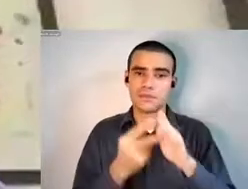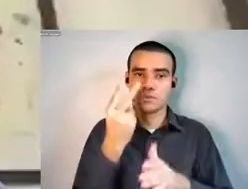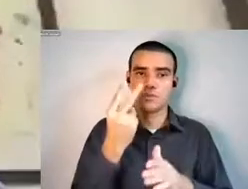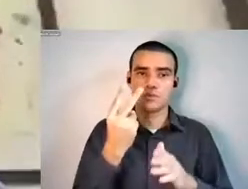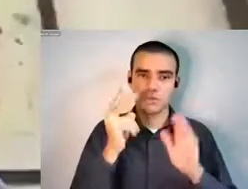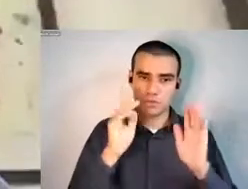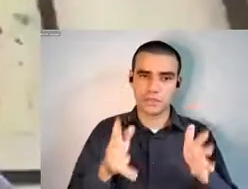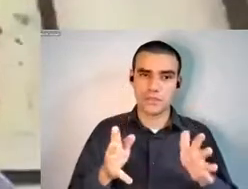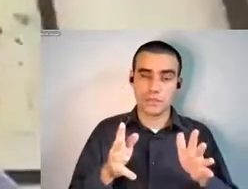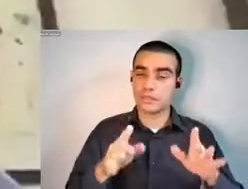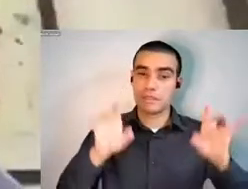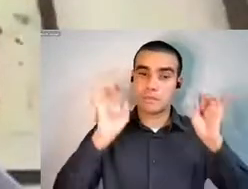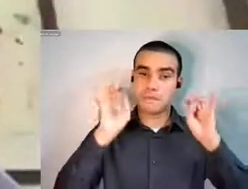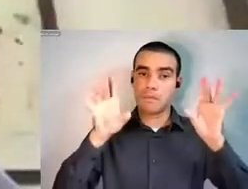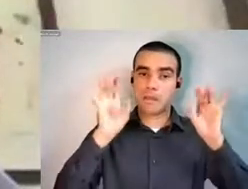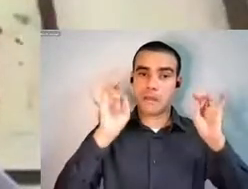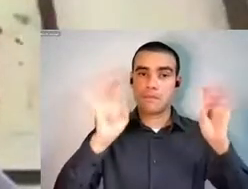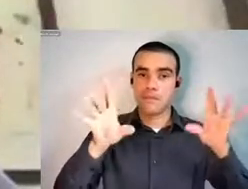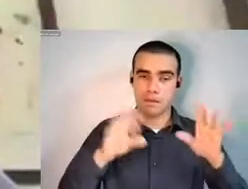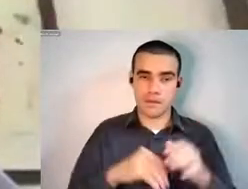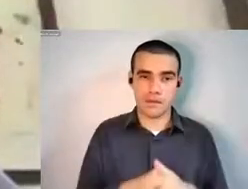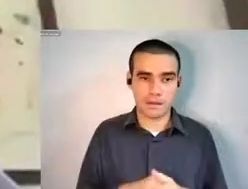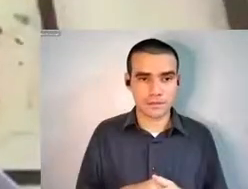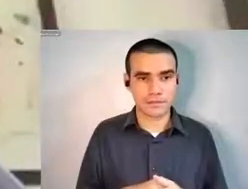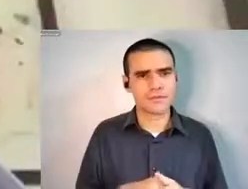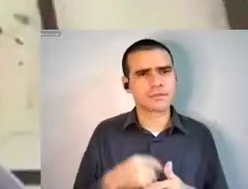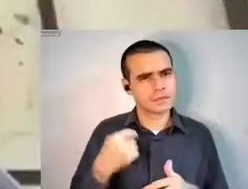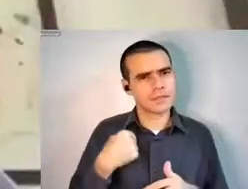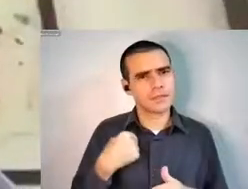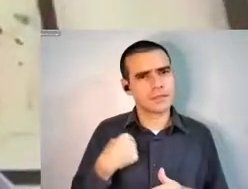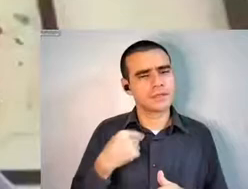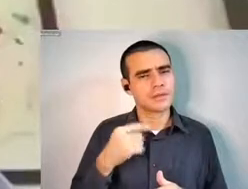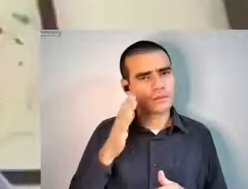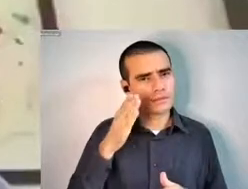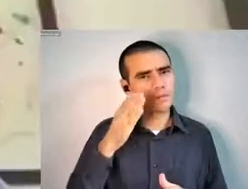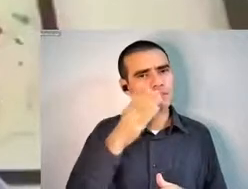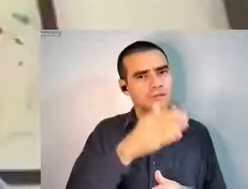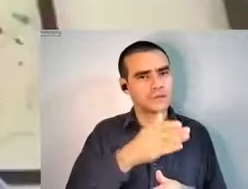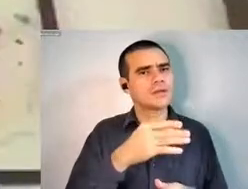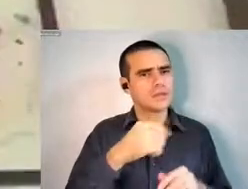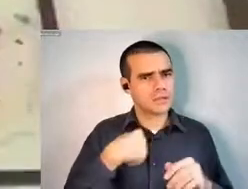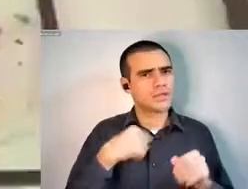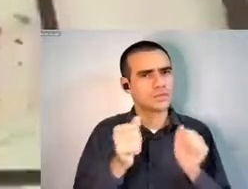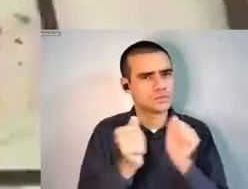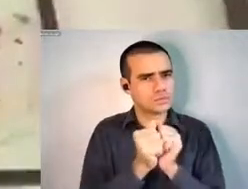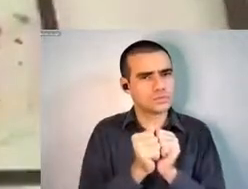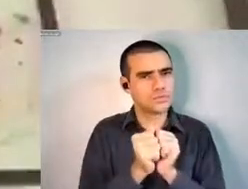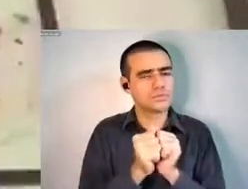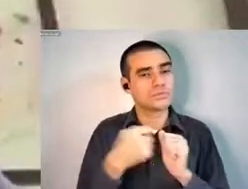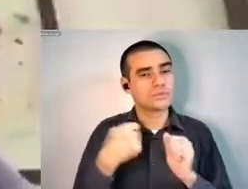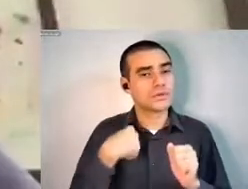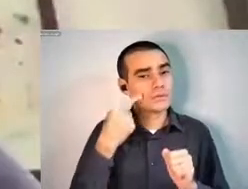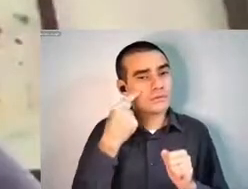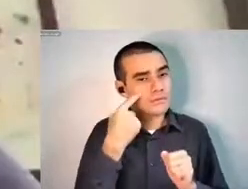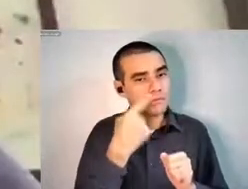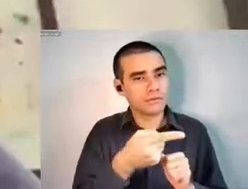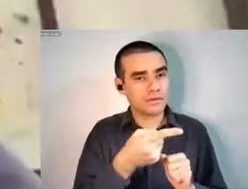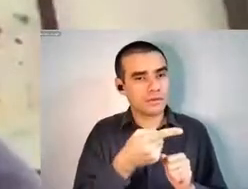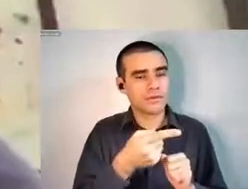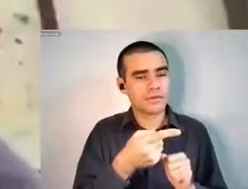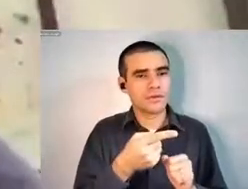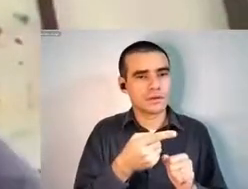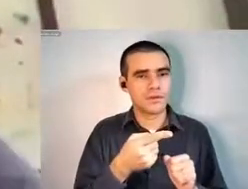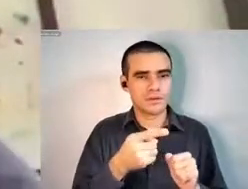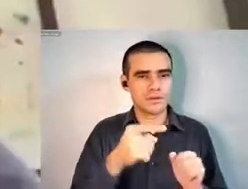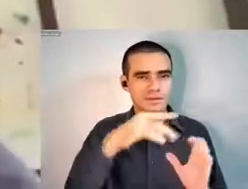less than 30 years old, and they need to have constituted two companies at least. And I live with them in the forum, but I